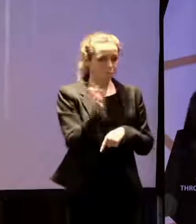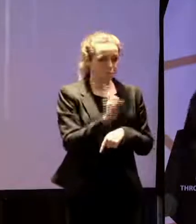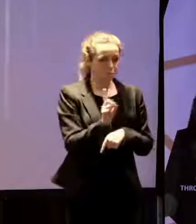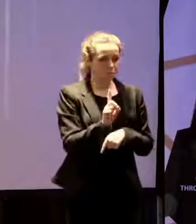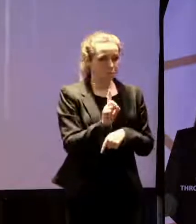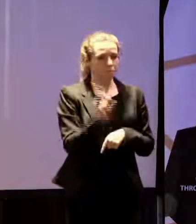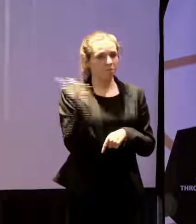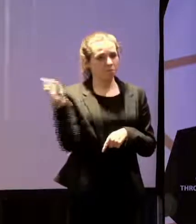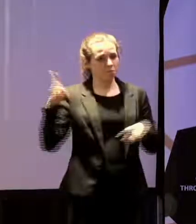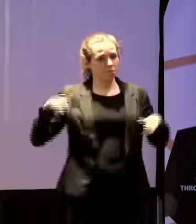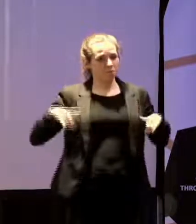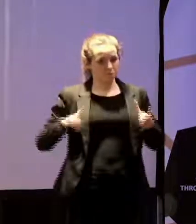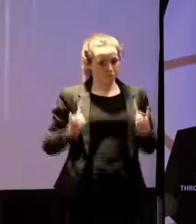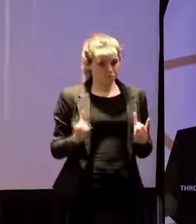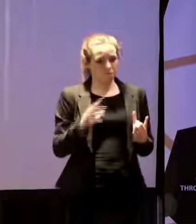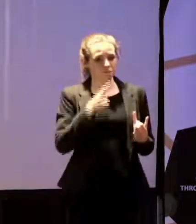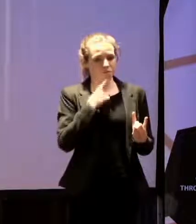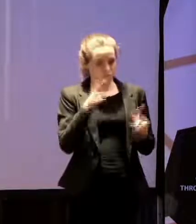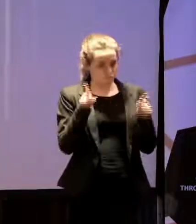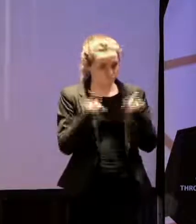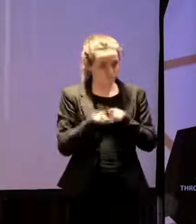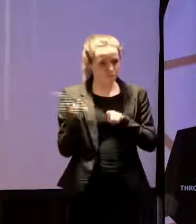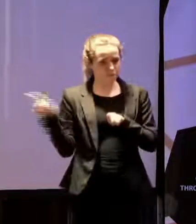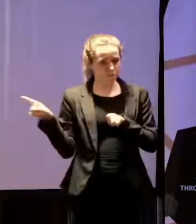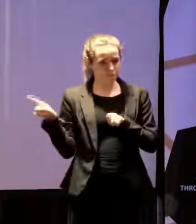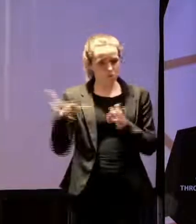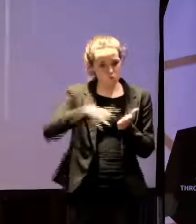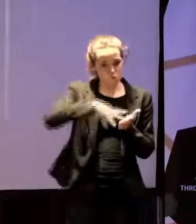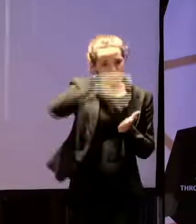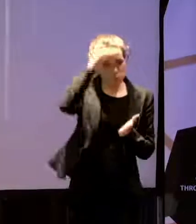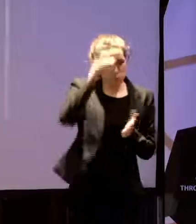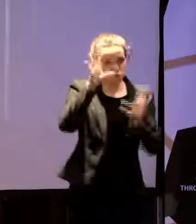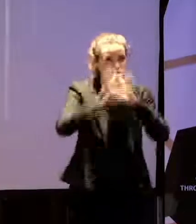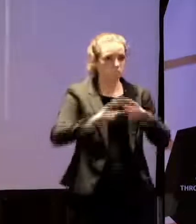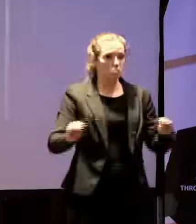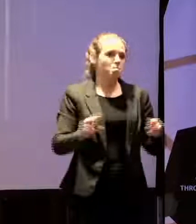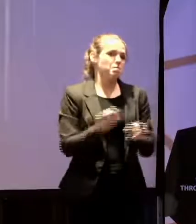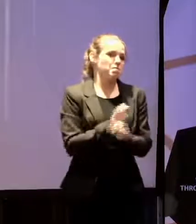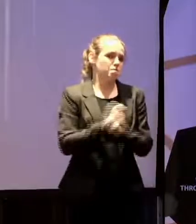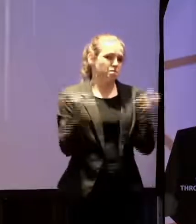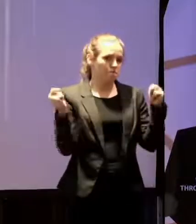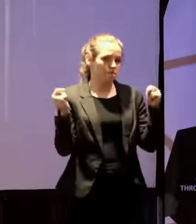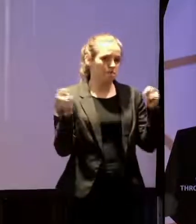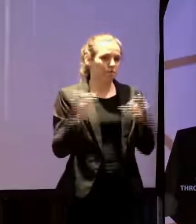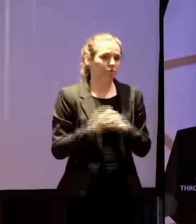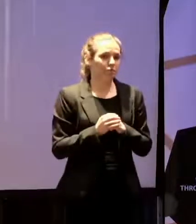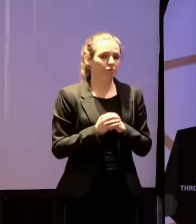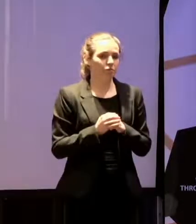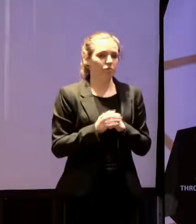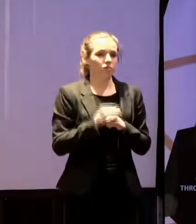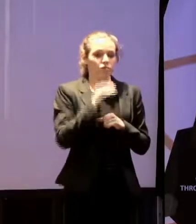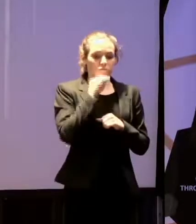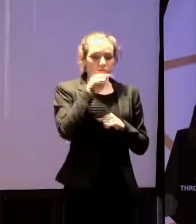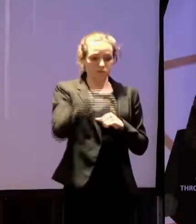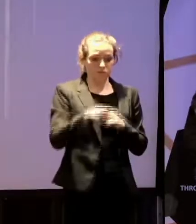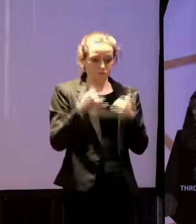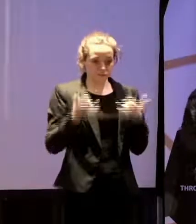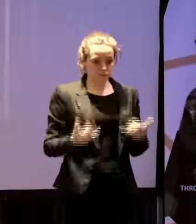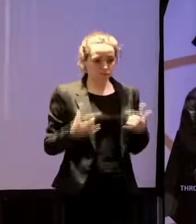chair said, you never stop to learn. So once this has been done